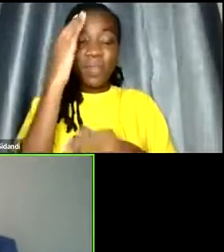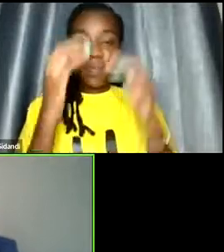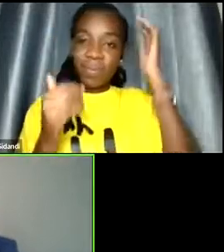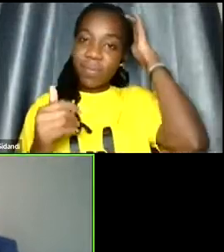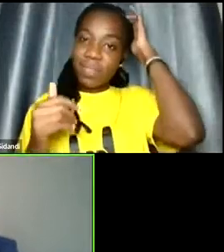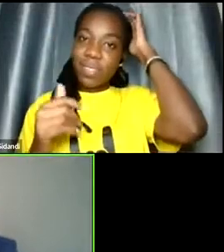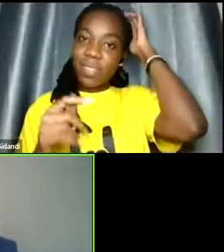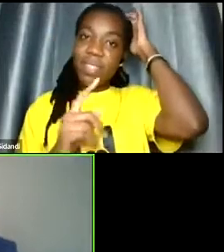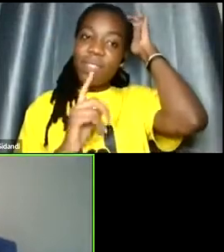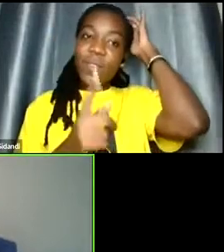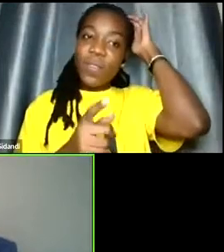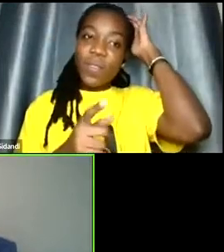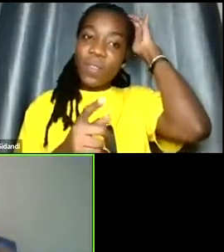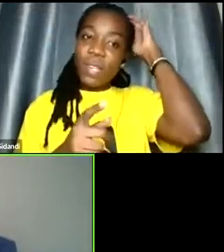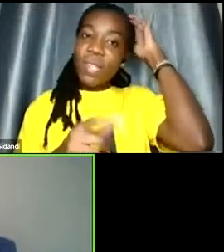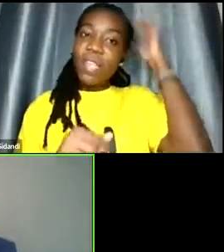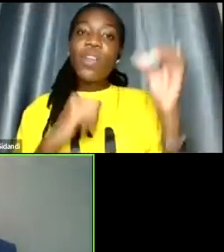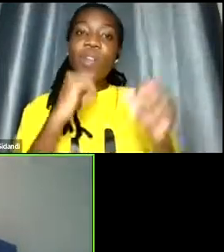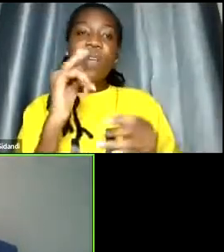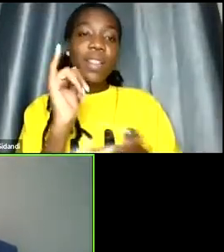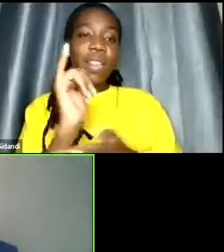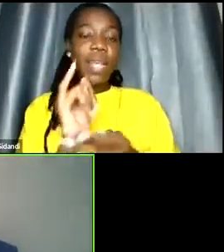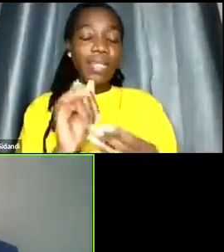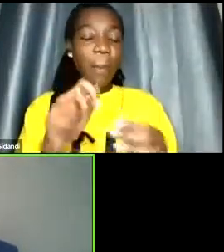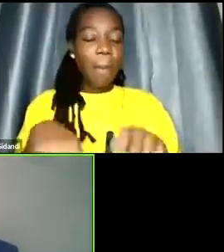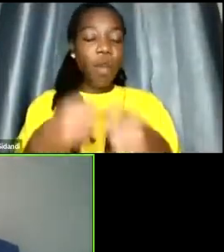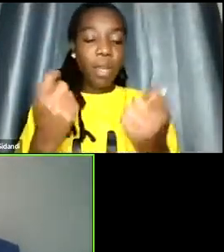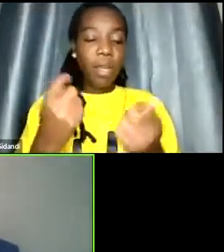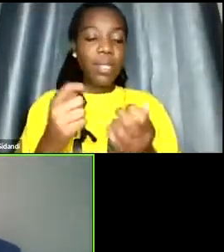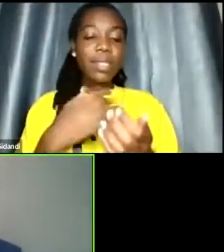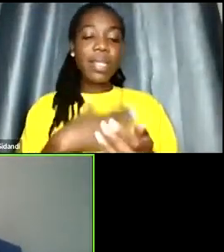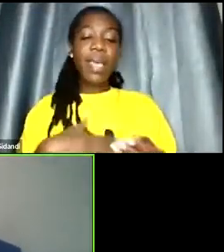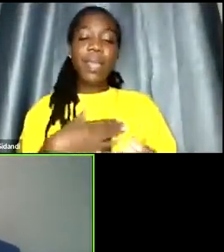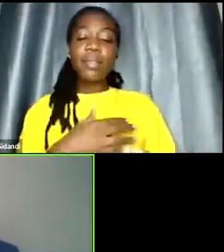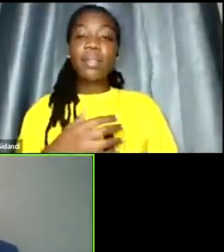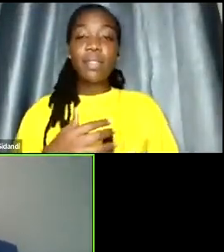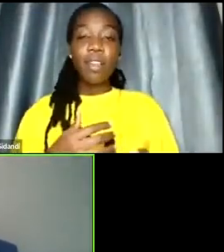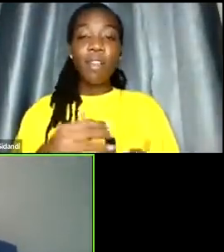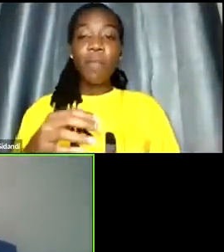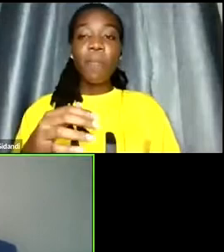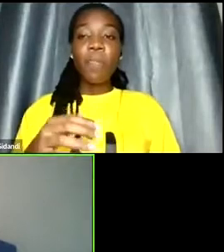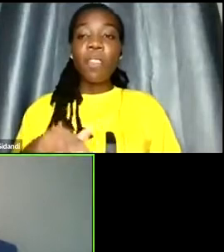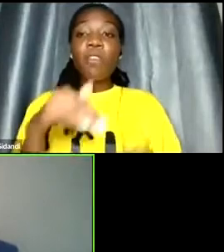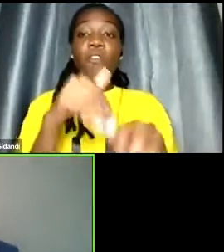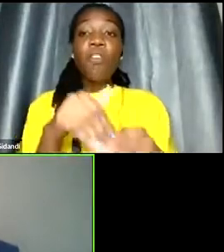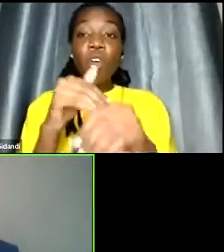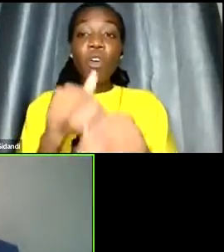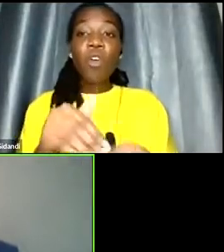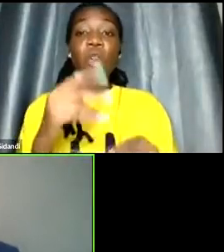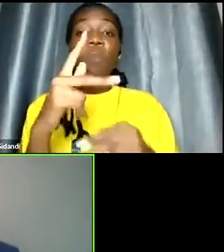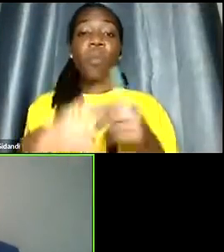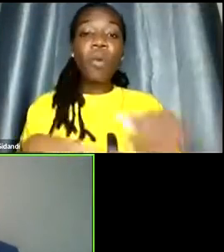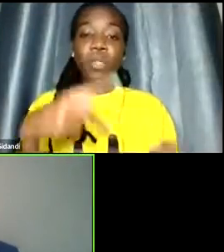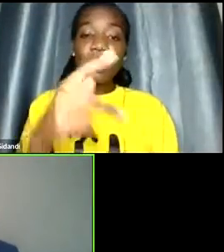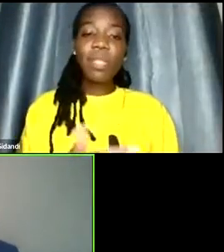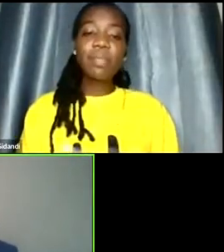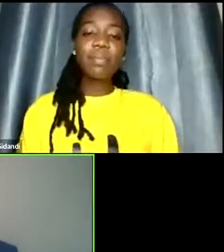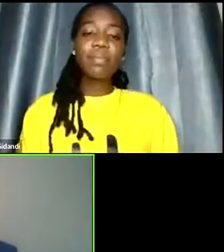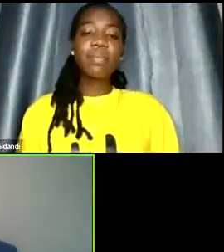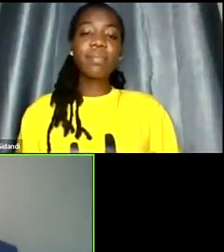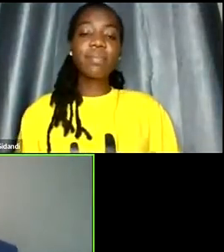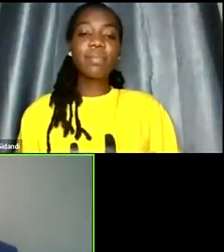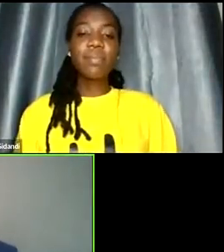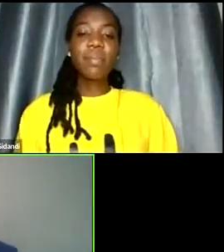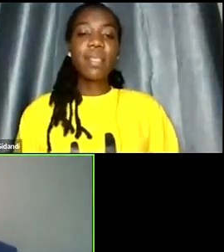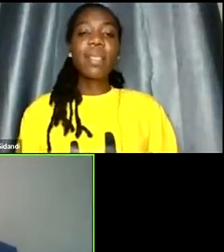it's not that hard. It's not rocket science. Follow the process. For us as coaches, we say, follow the process. Stay